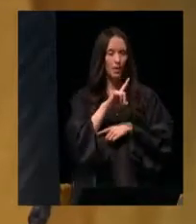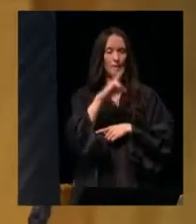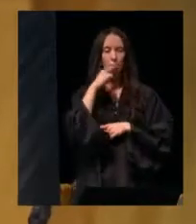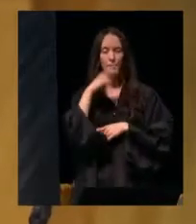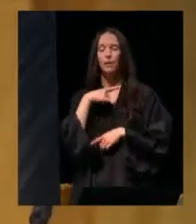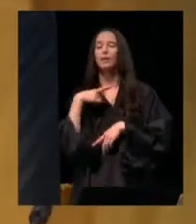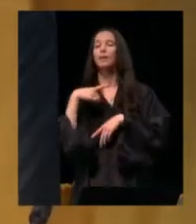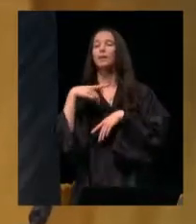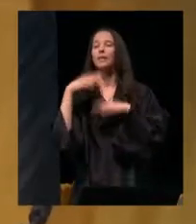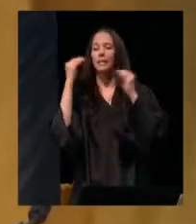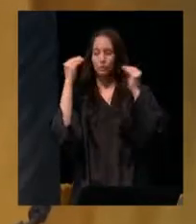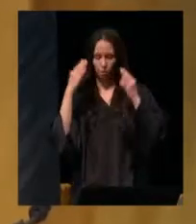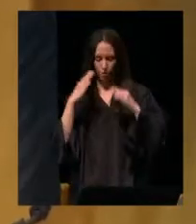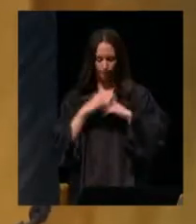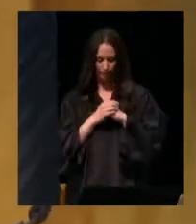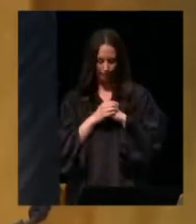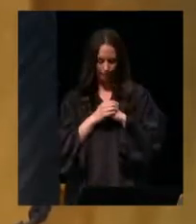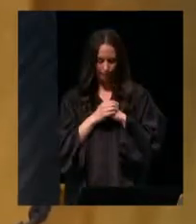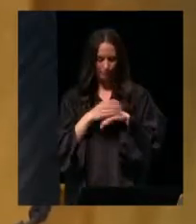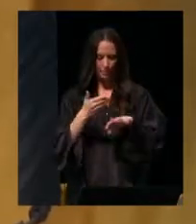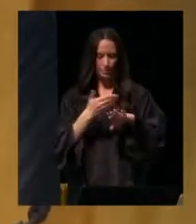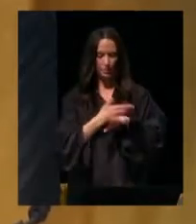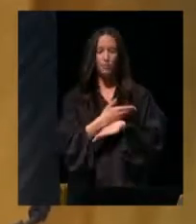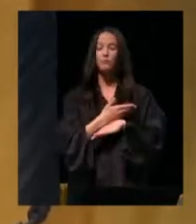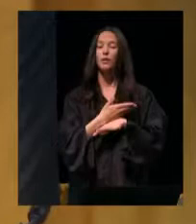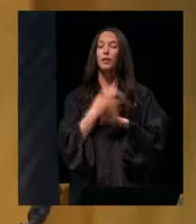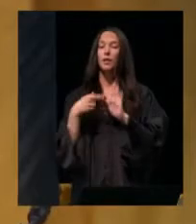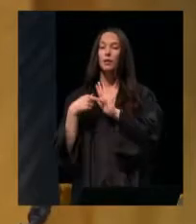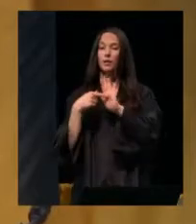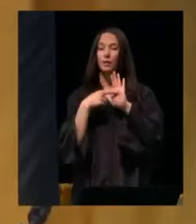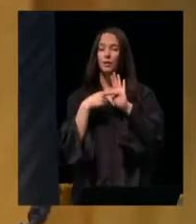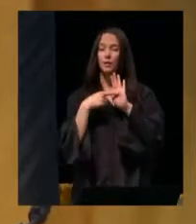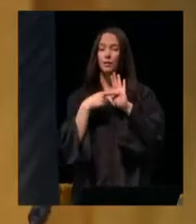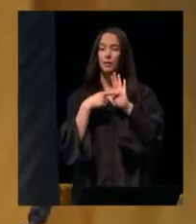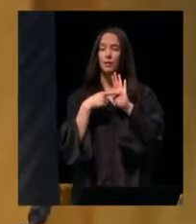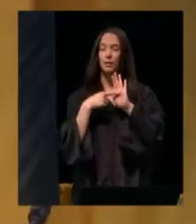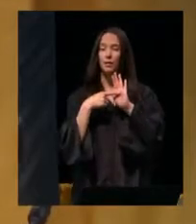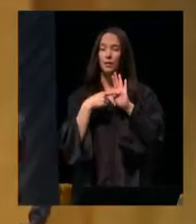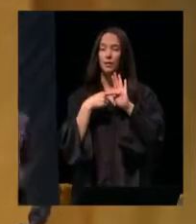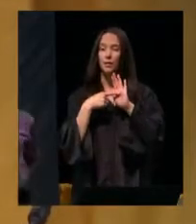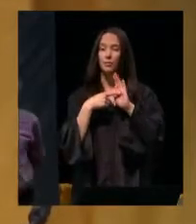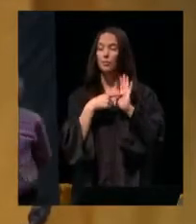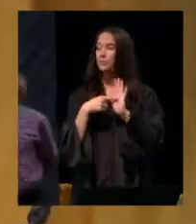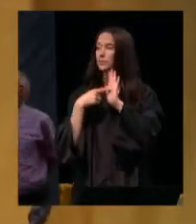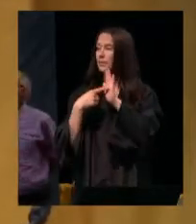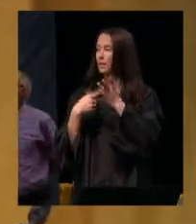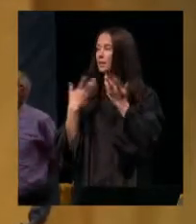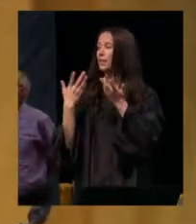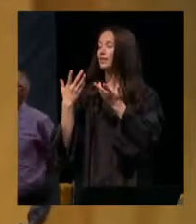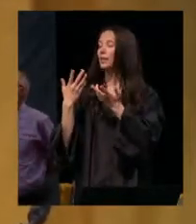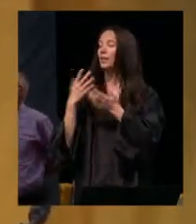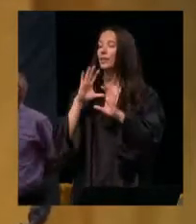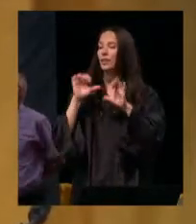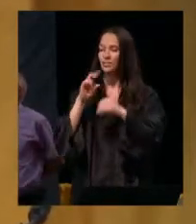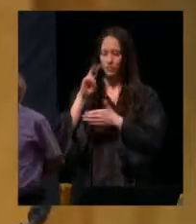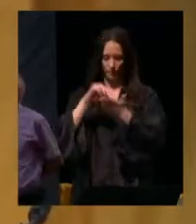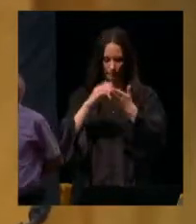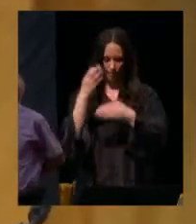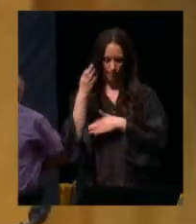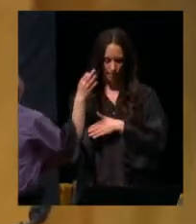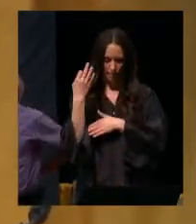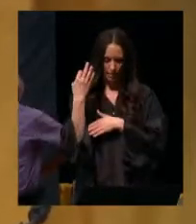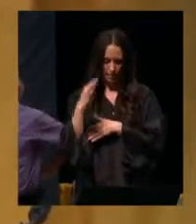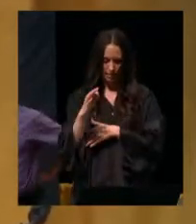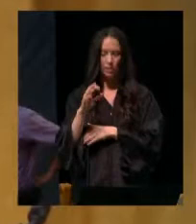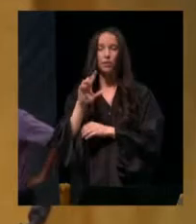Instruction. Before I present the Bruin class of 2019 to Dr. Gandhi, it is my pleasure to say thank you to